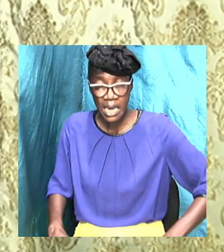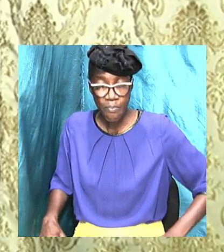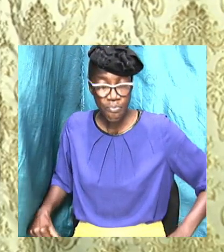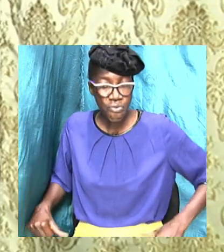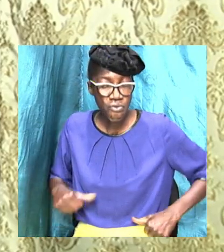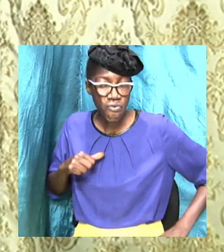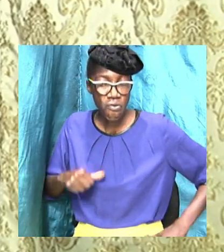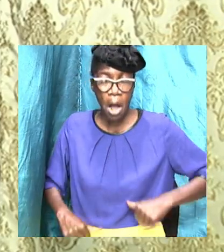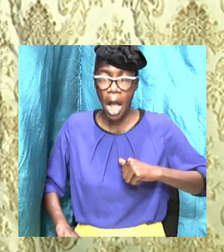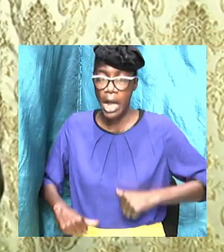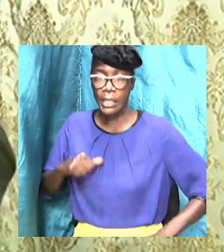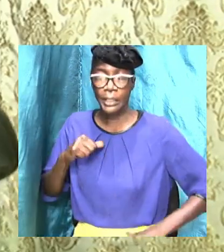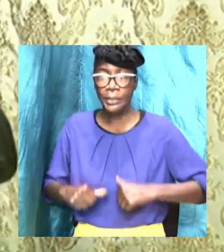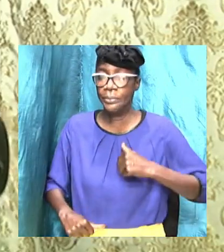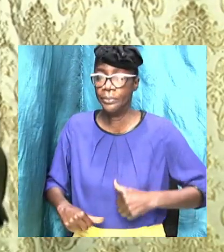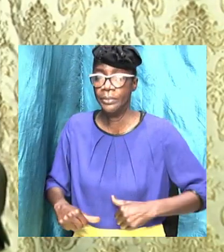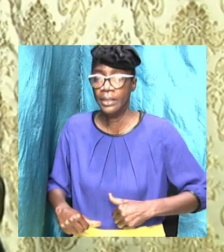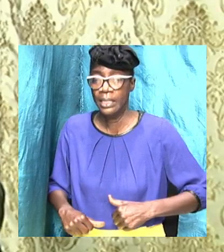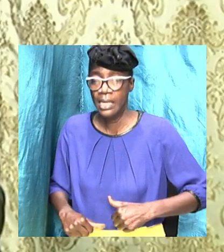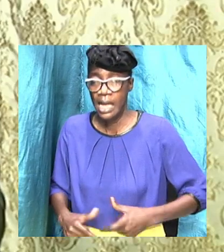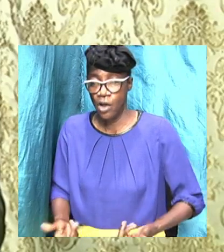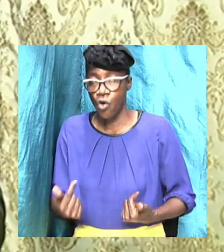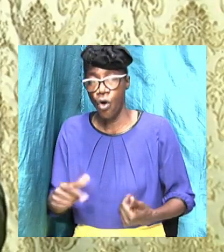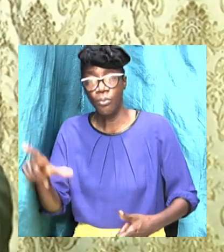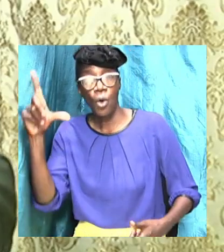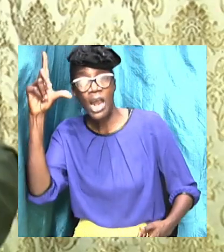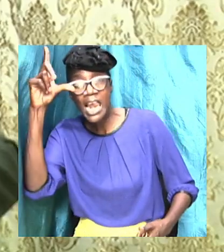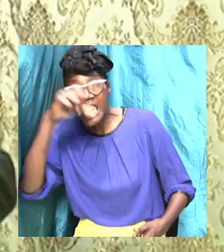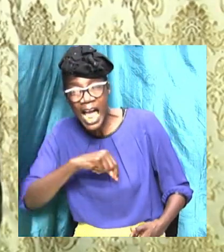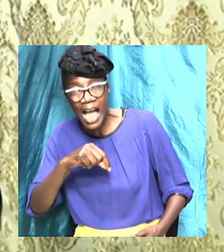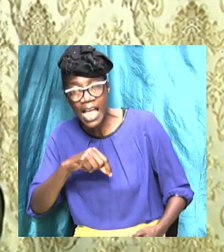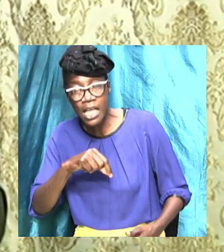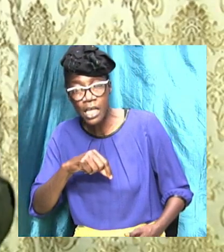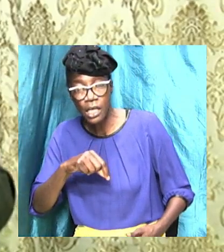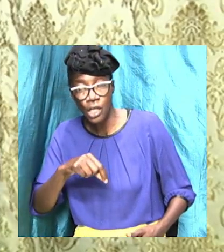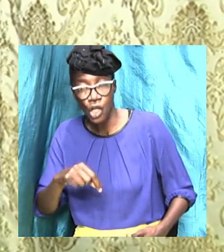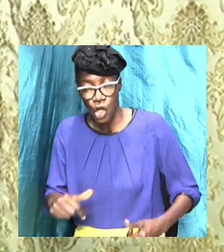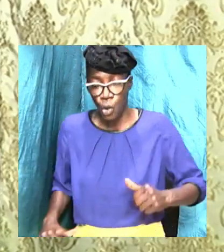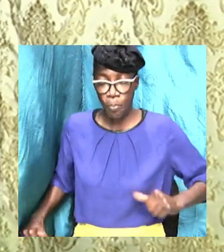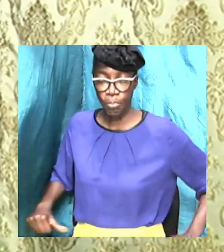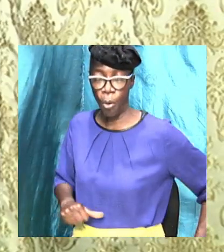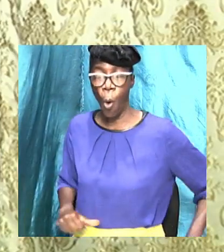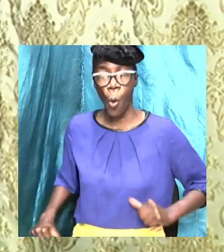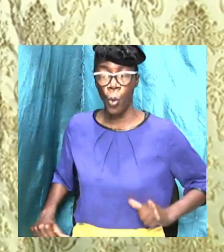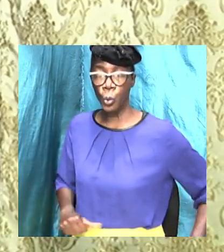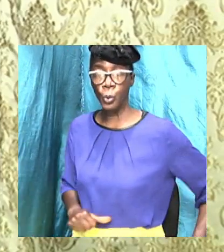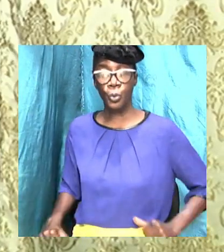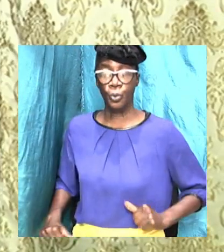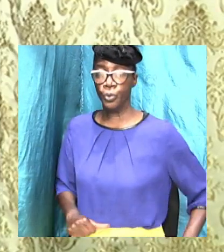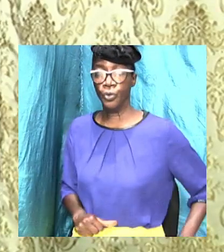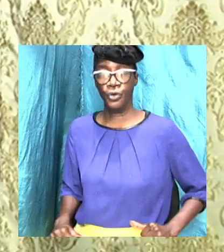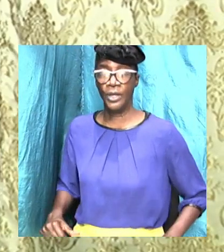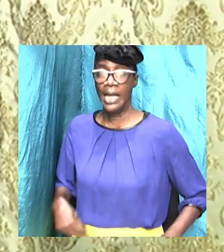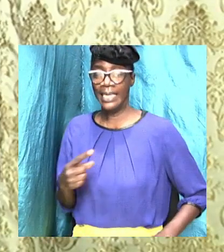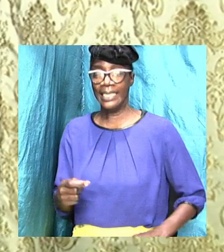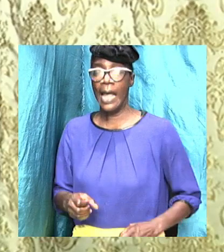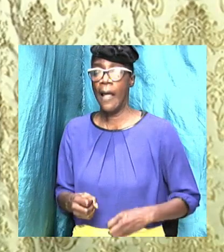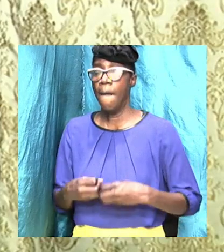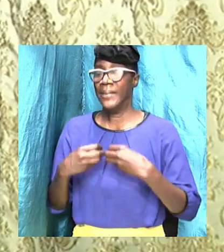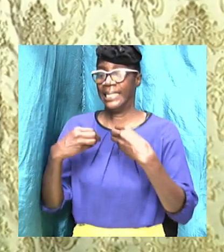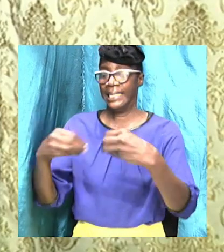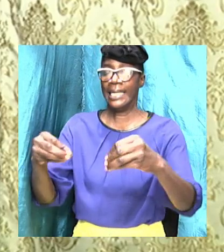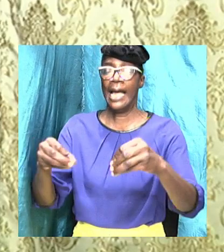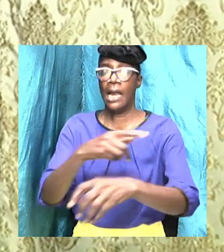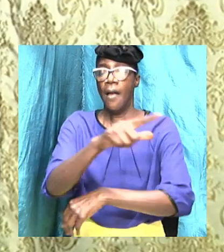down, you know, because he come to lie just to boast or to look bigger, proud, to say, "Look here, I sell my land and I